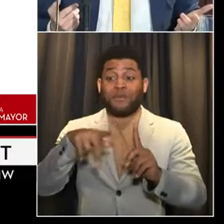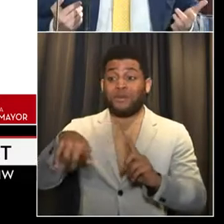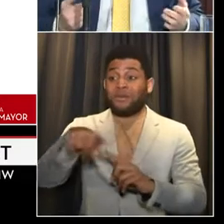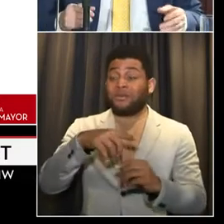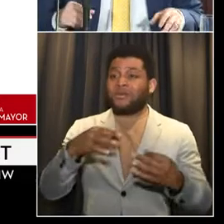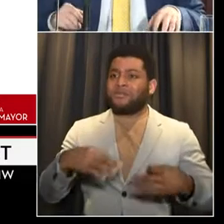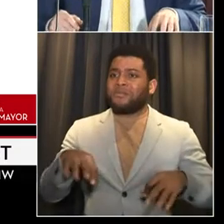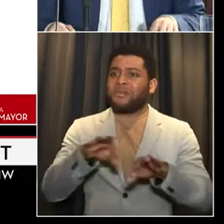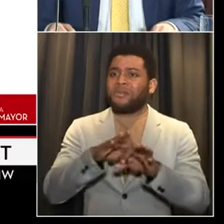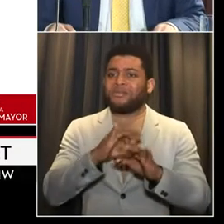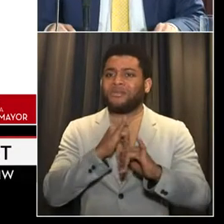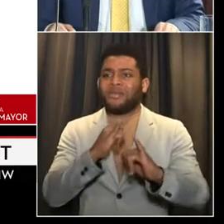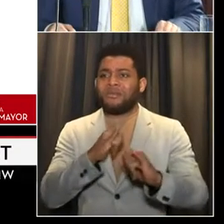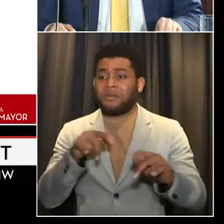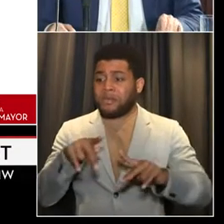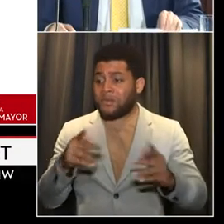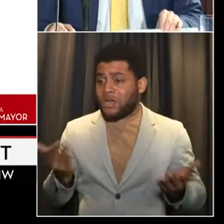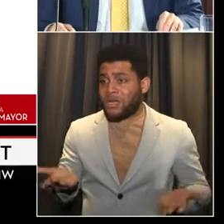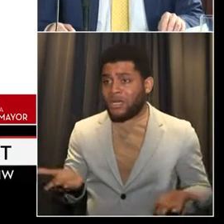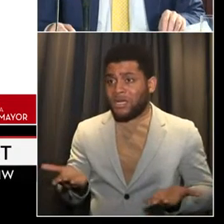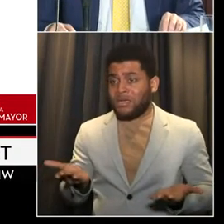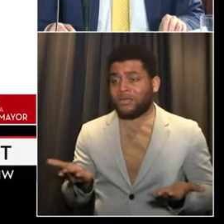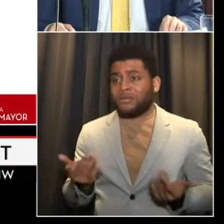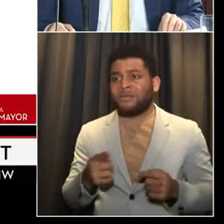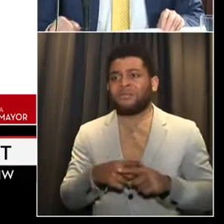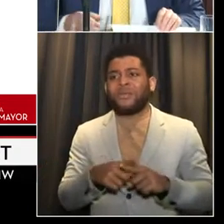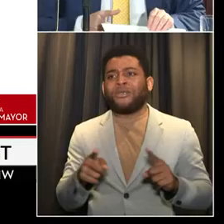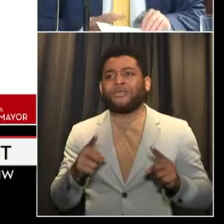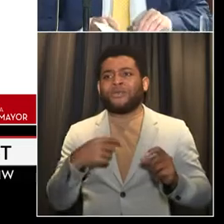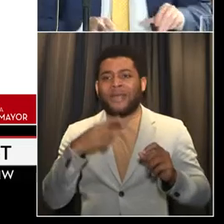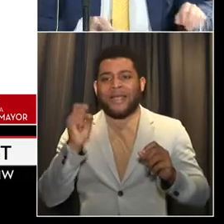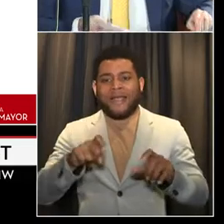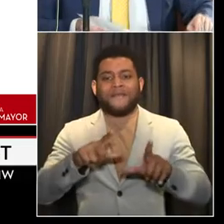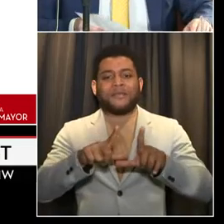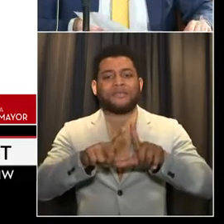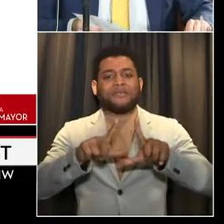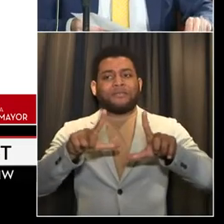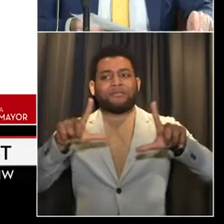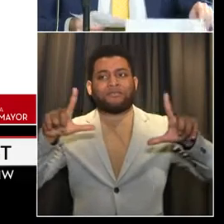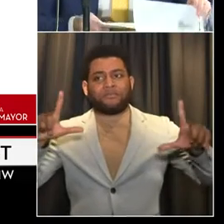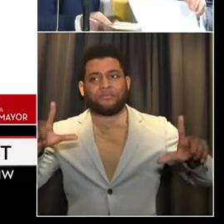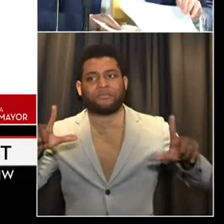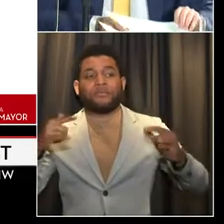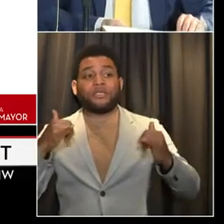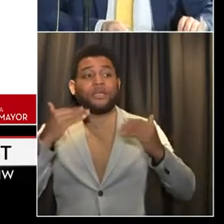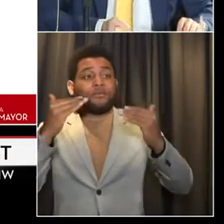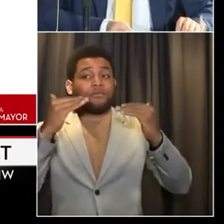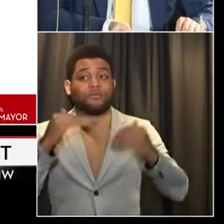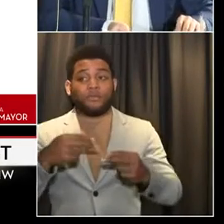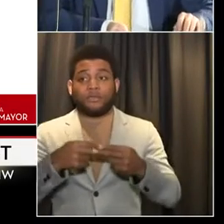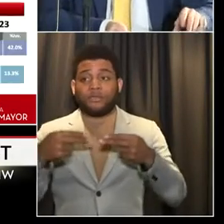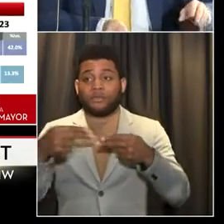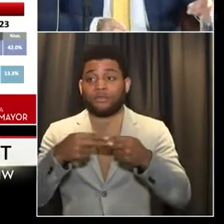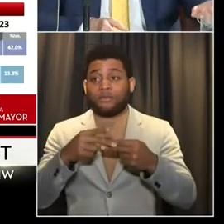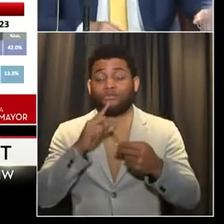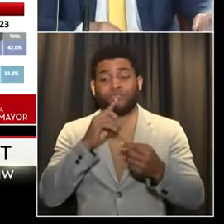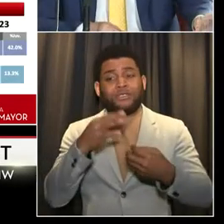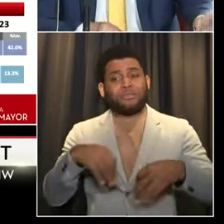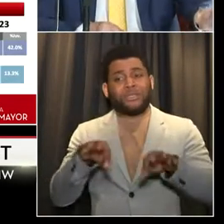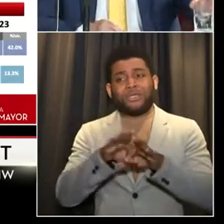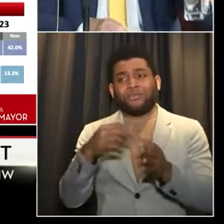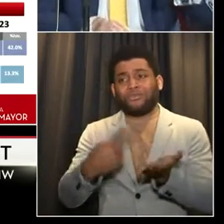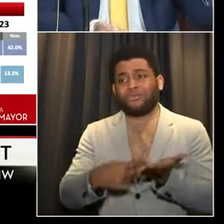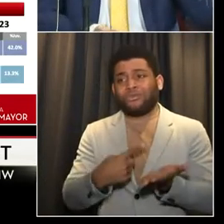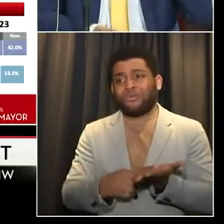provide that longer lens on this. The next slide, it's important that we talk about our young people, because certainly we hear a lot about